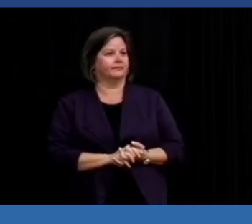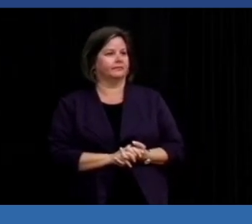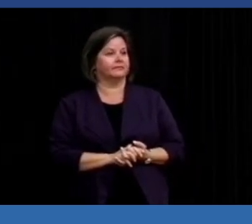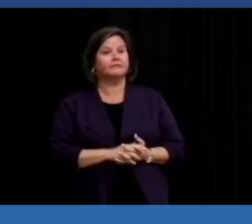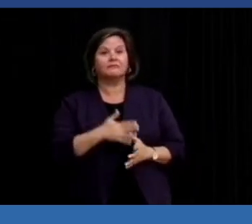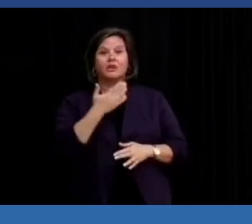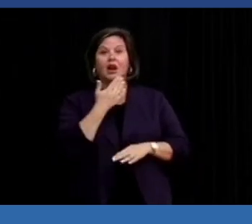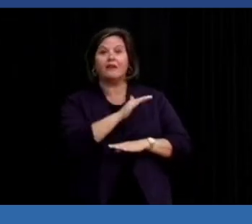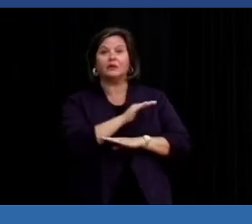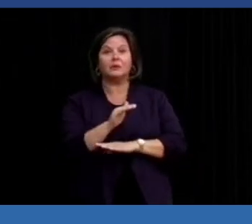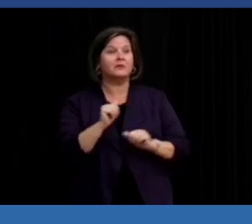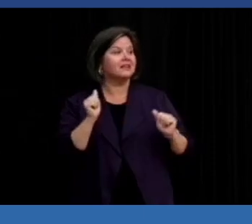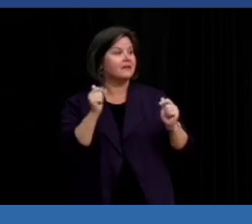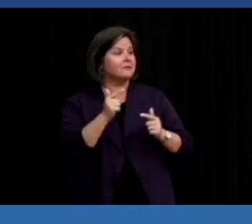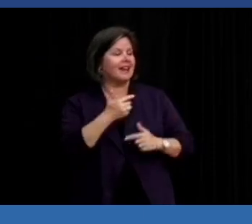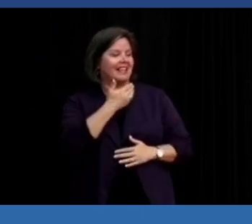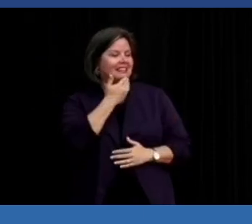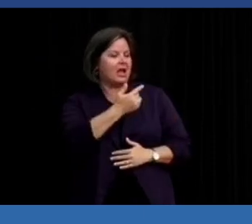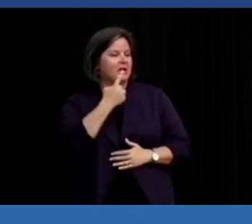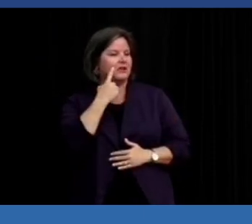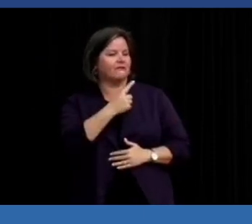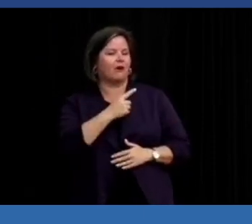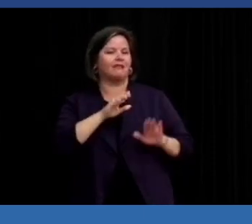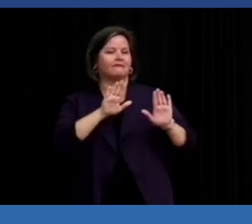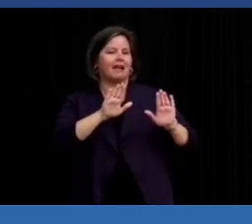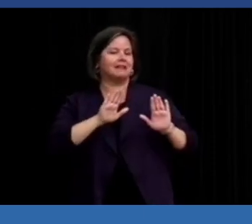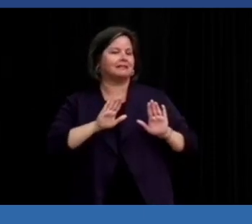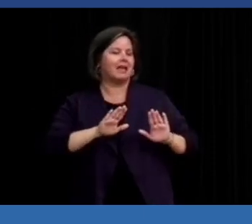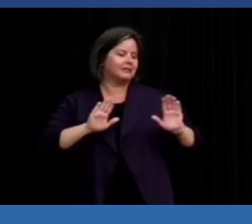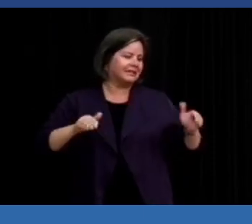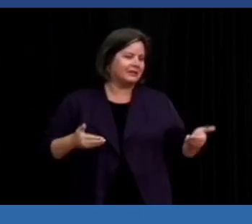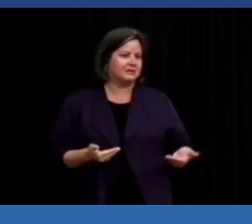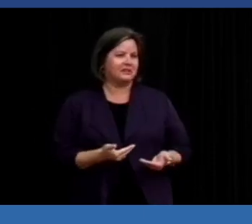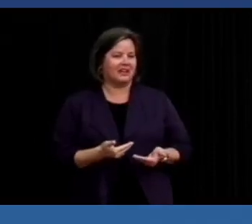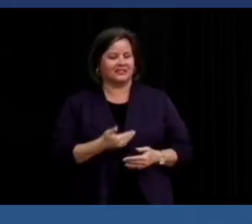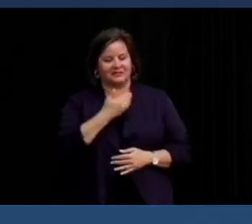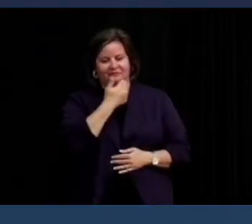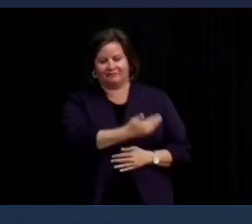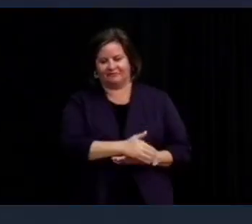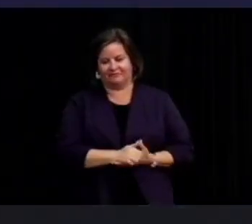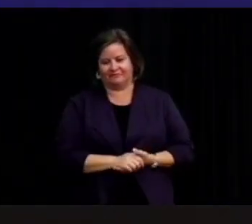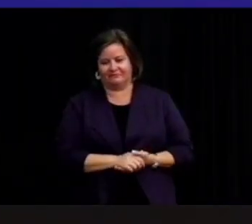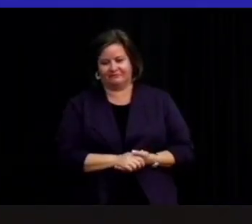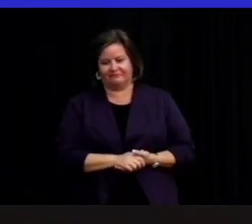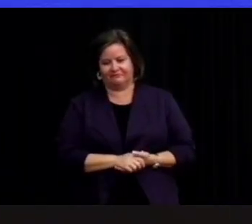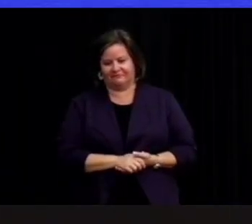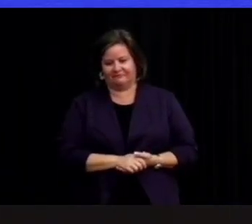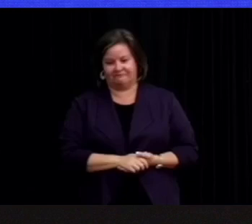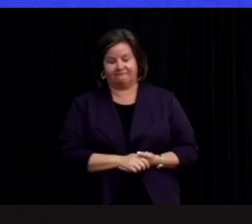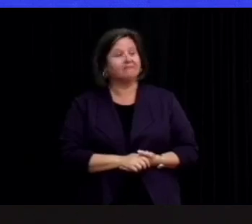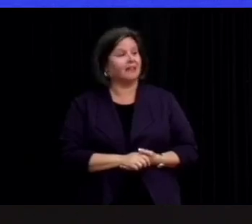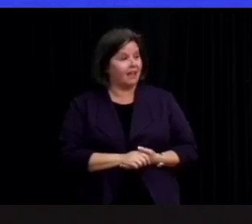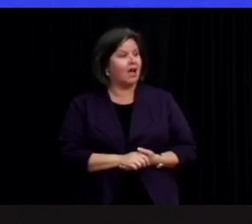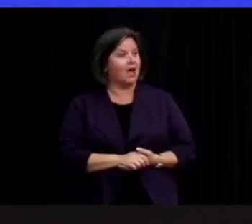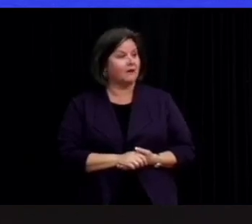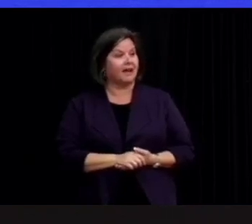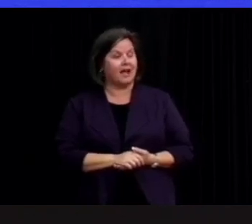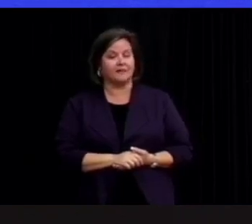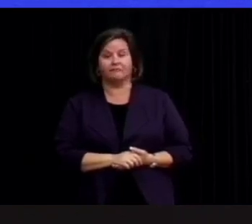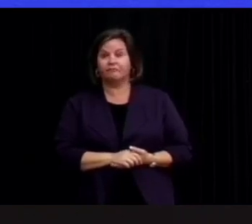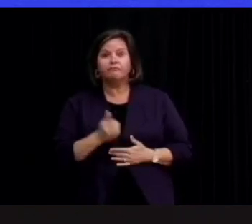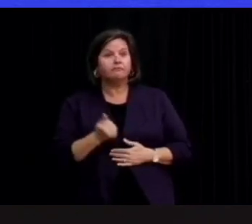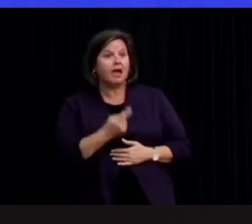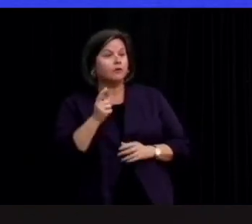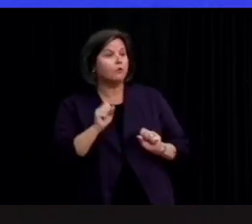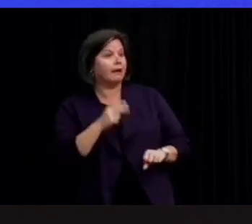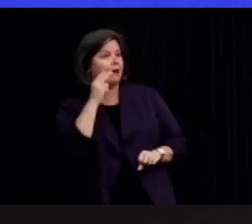Good afternoon, everybody. Thank you for that fantastic introduction. All right, so everybody can